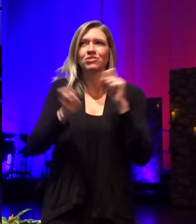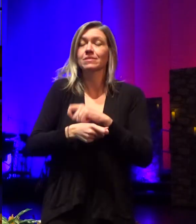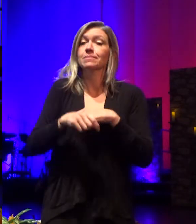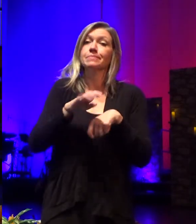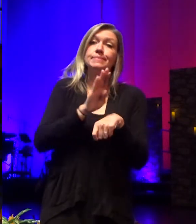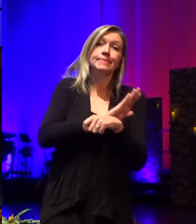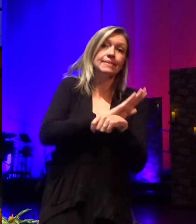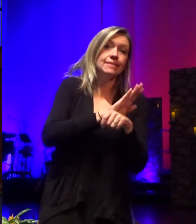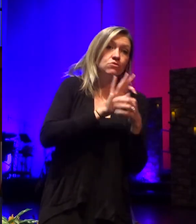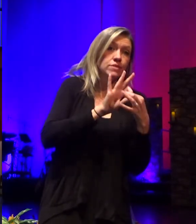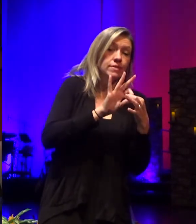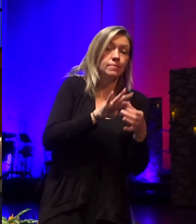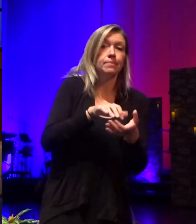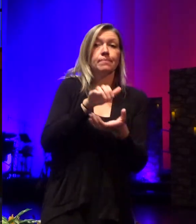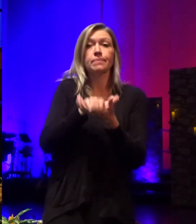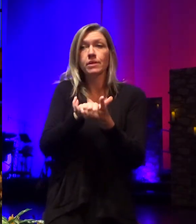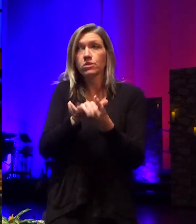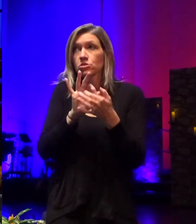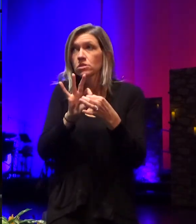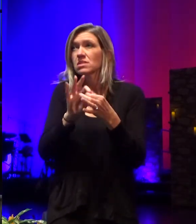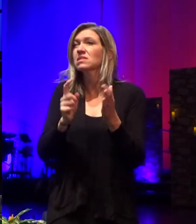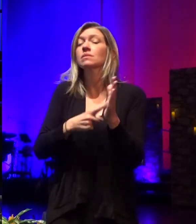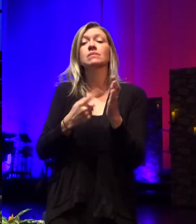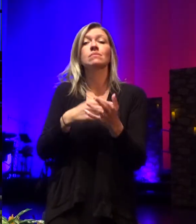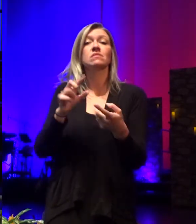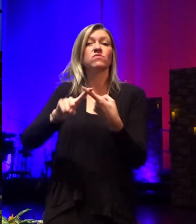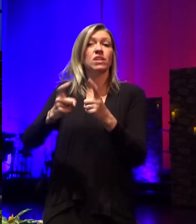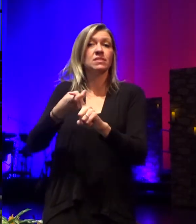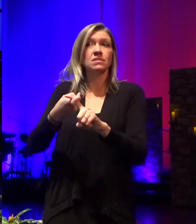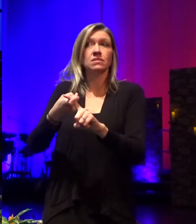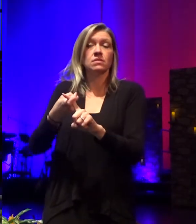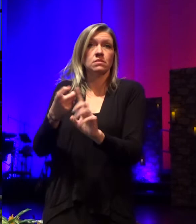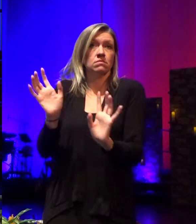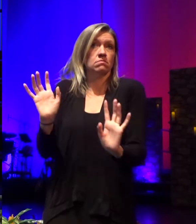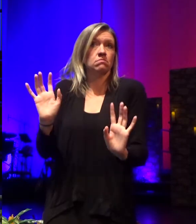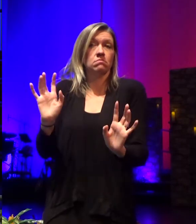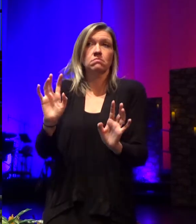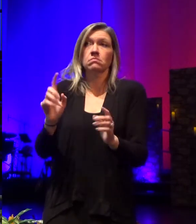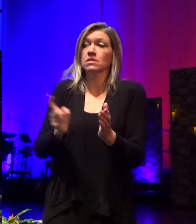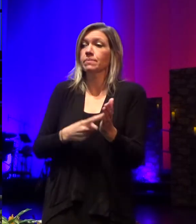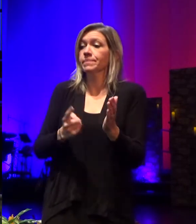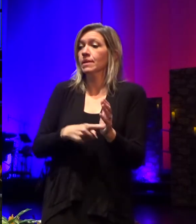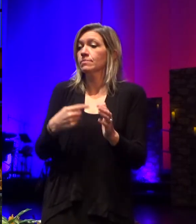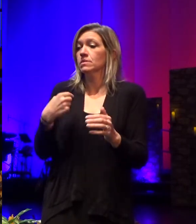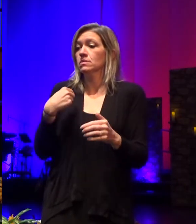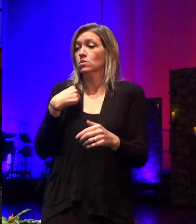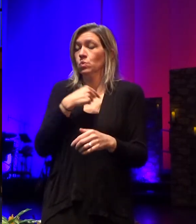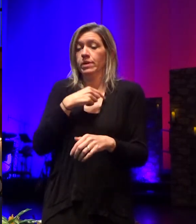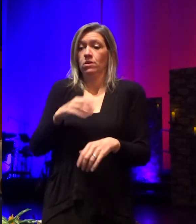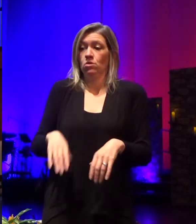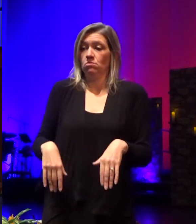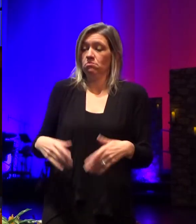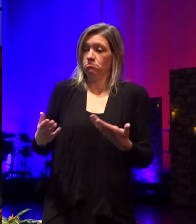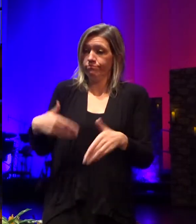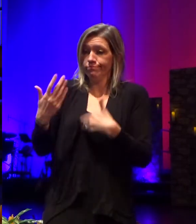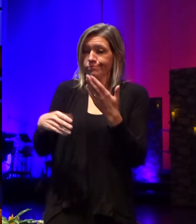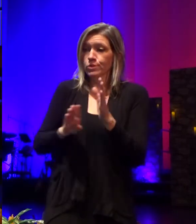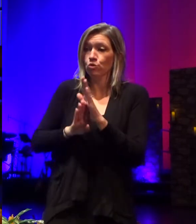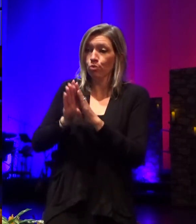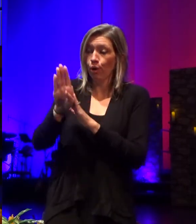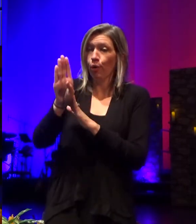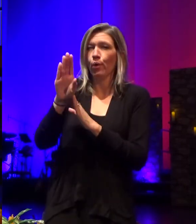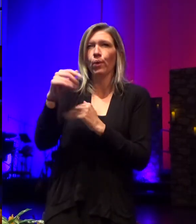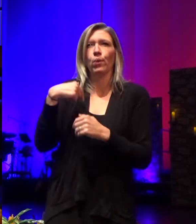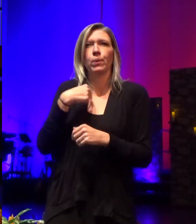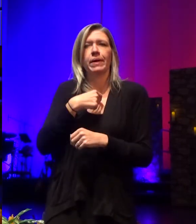business relationships, marriage relationships, sometimes it's friendships. Sometimes as we grow, we begin